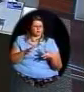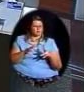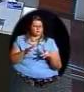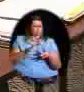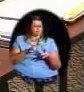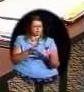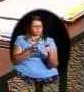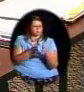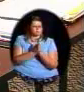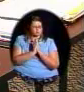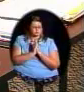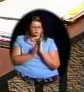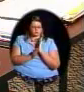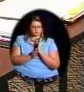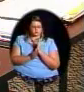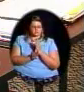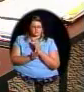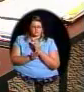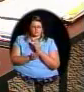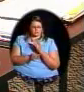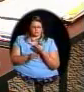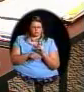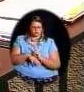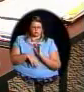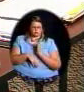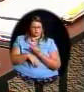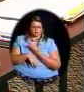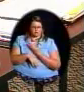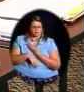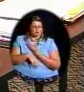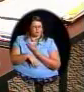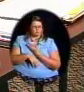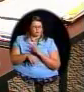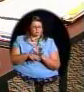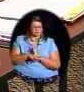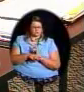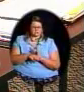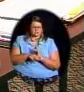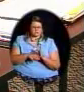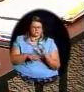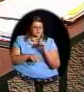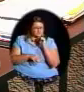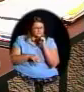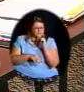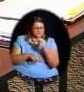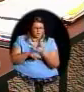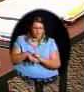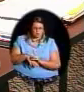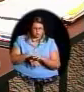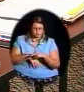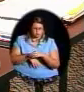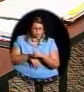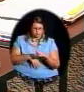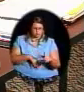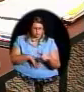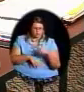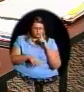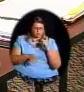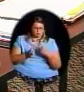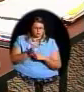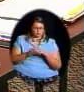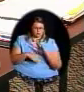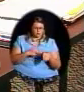use of our facilities minus the pools. And we find that straight across on all of our junior